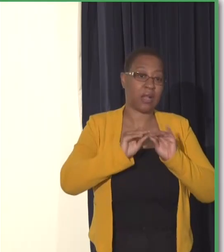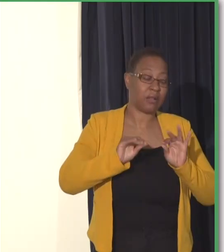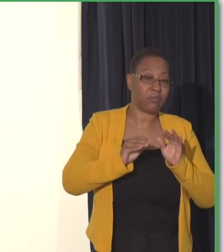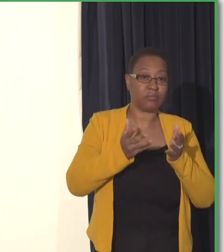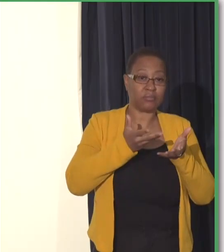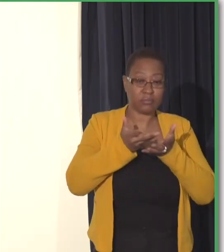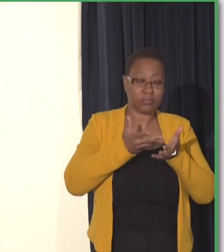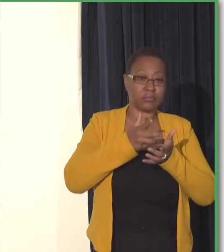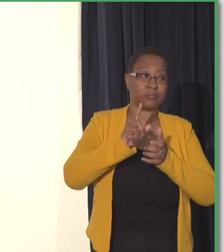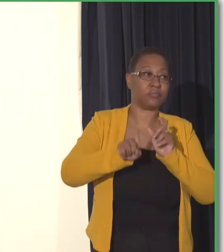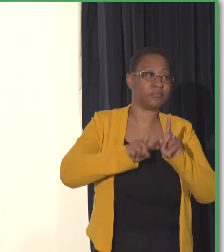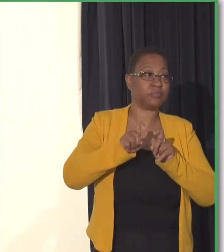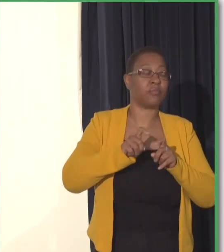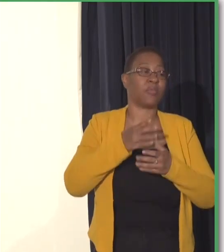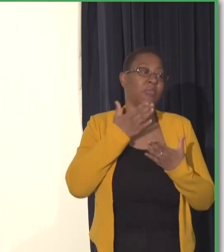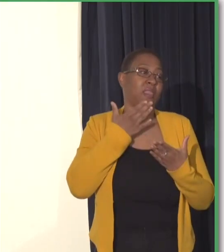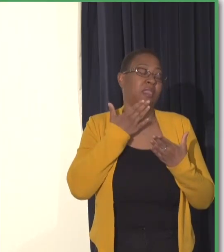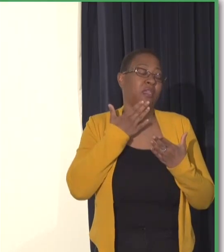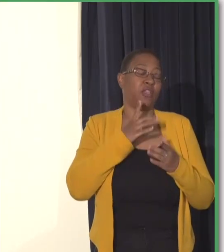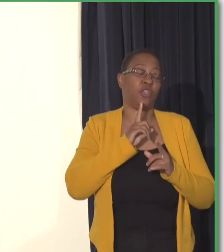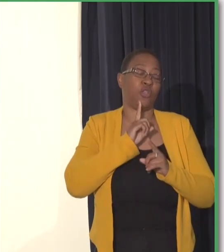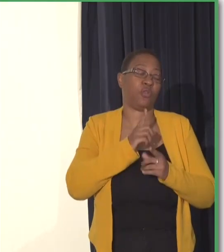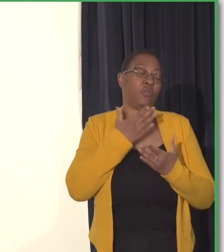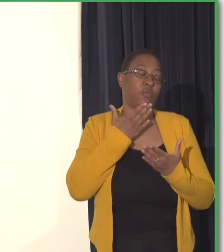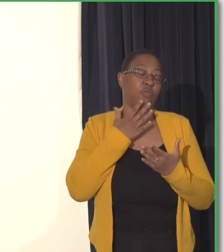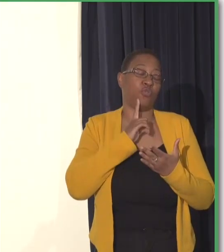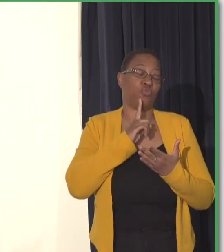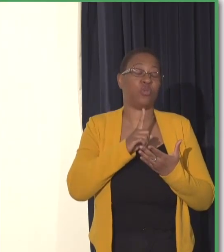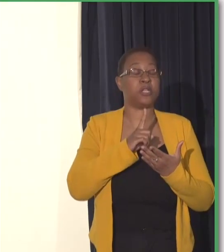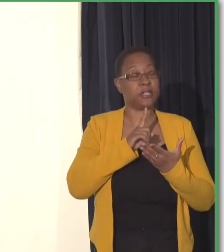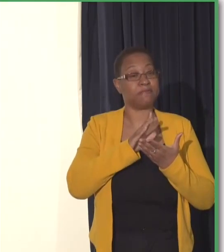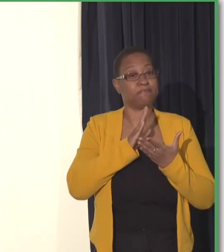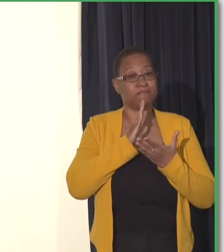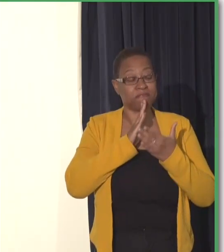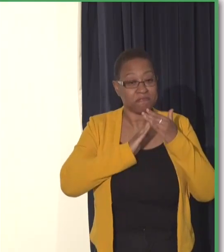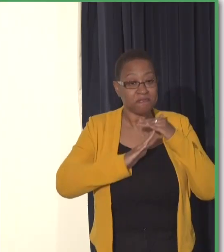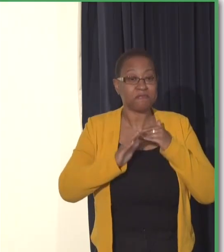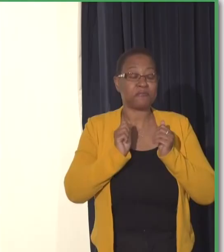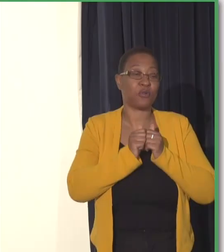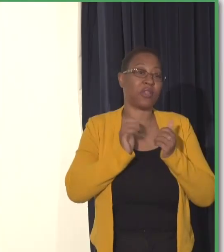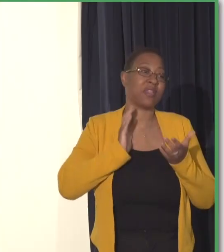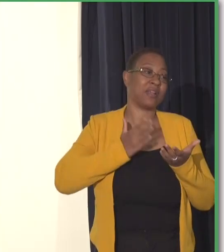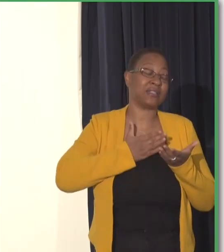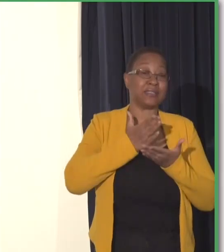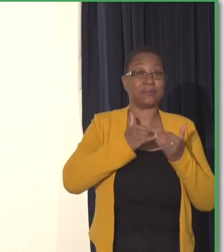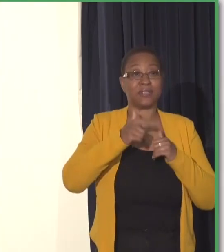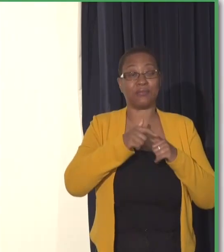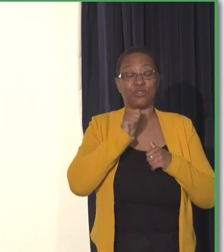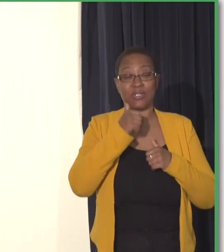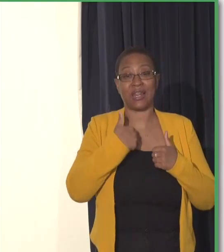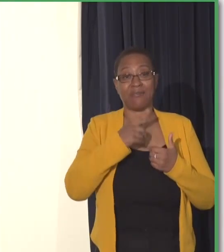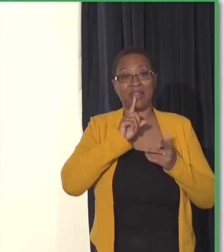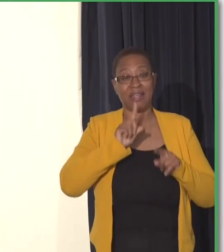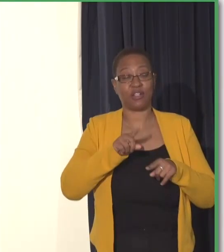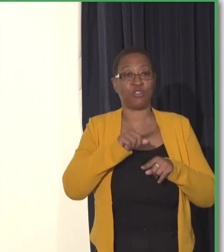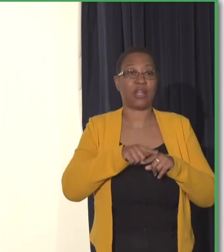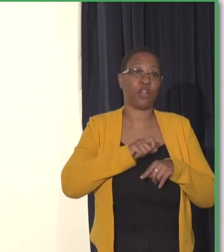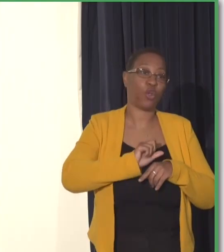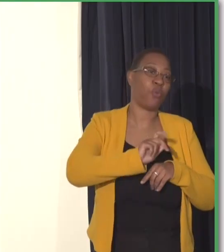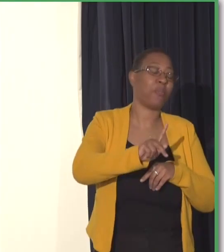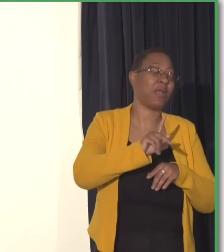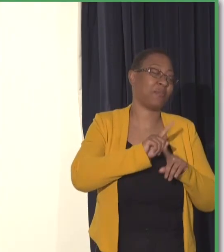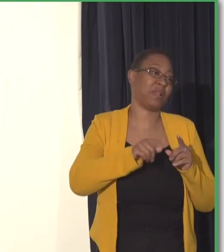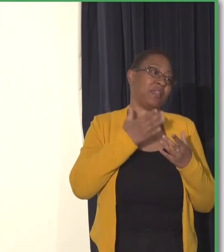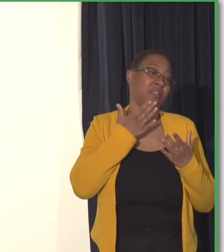questions. So thank you. You were very, very cordial with us, even though sometimes you didn't have the answer and you had to go back, but